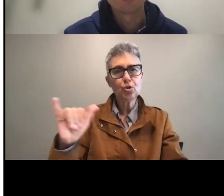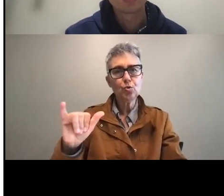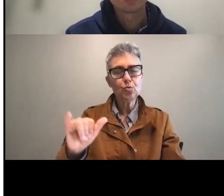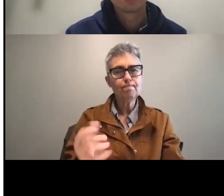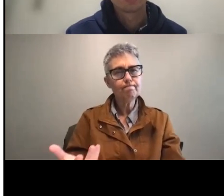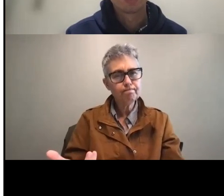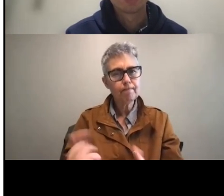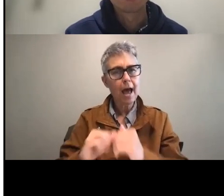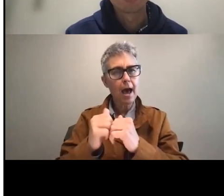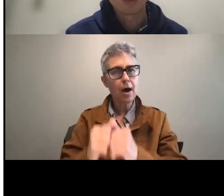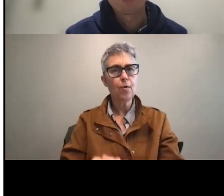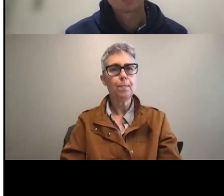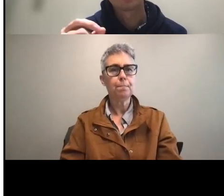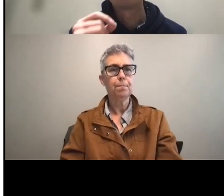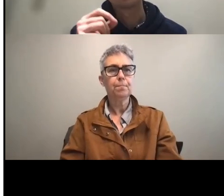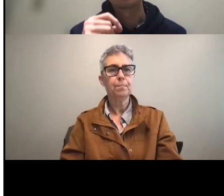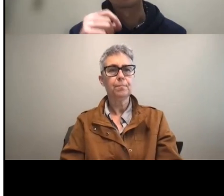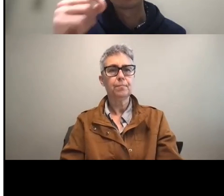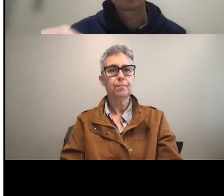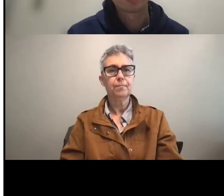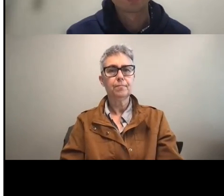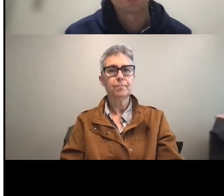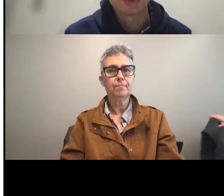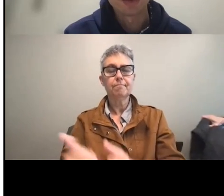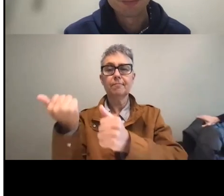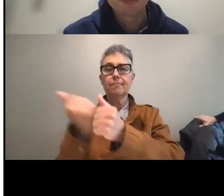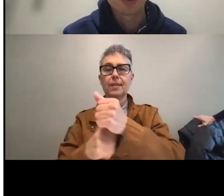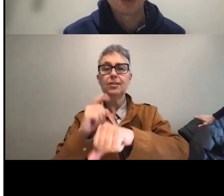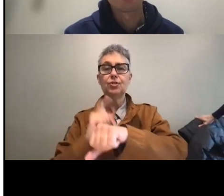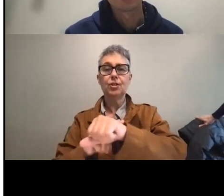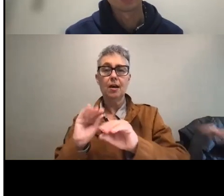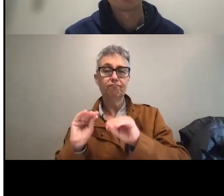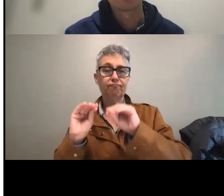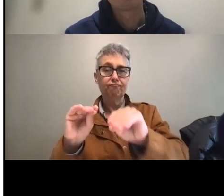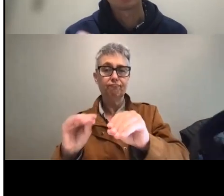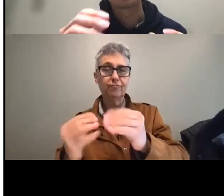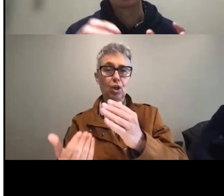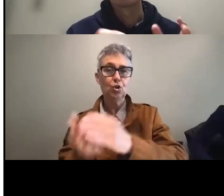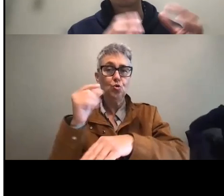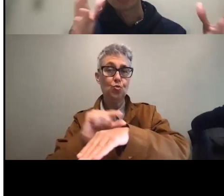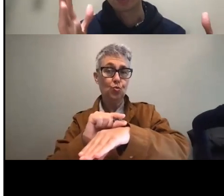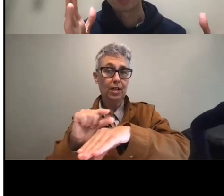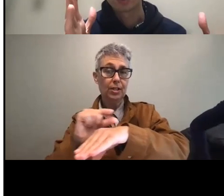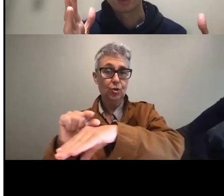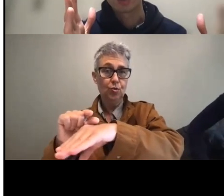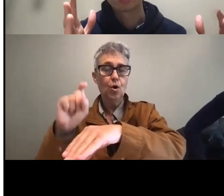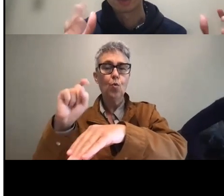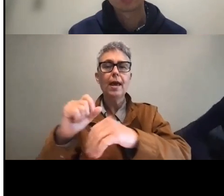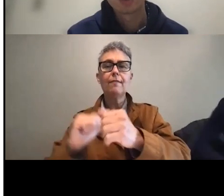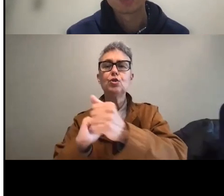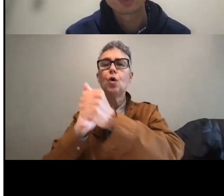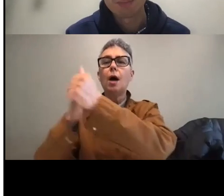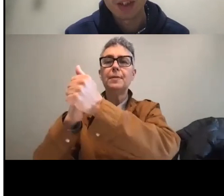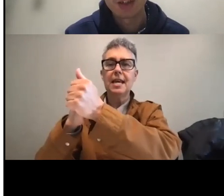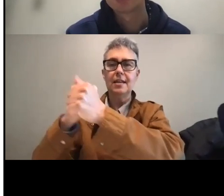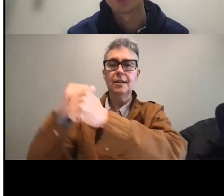So every time when we insert a new residue, then we need to update its structure, and it is